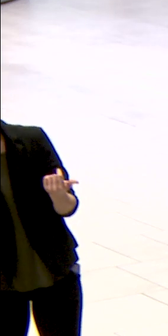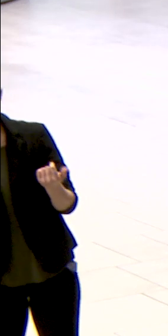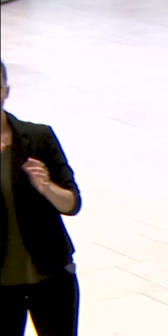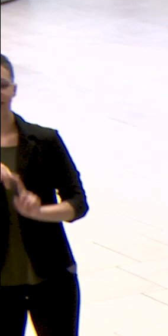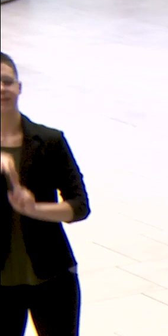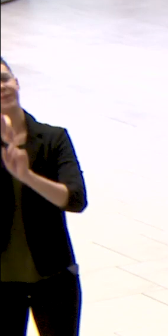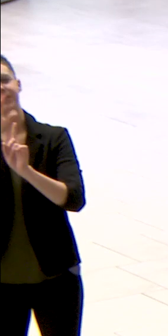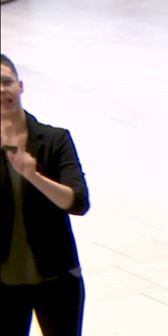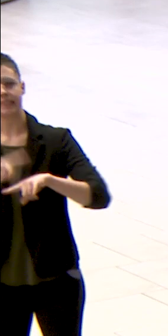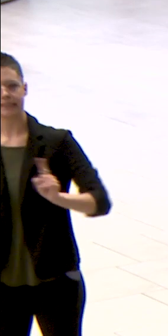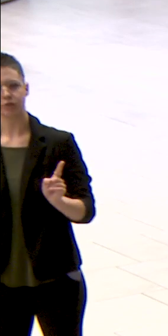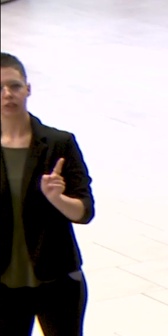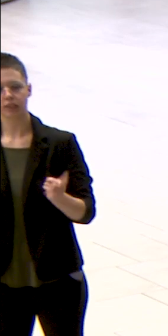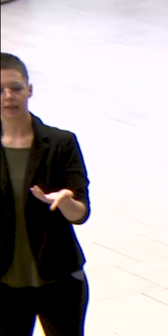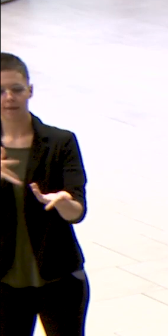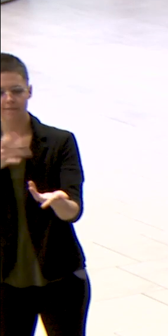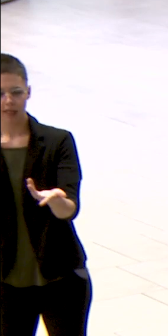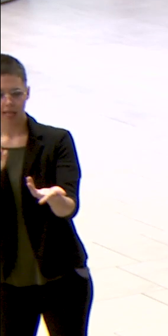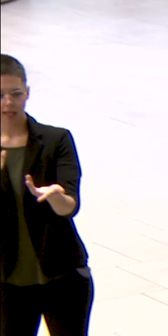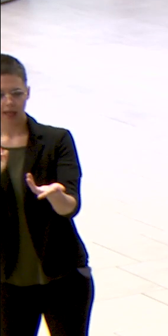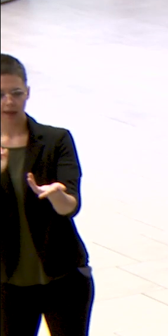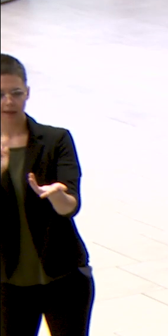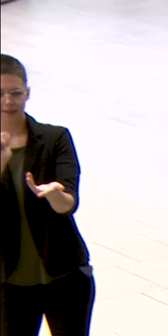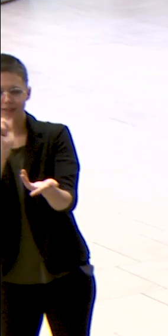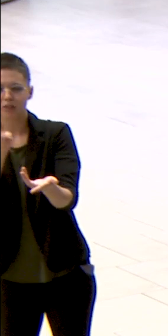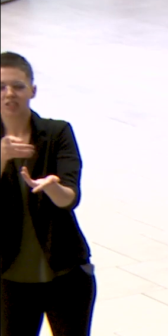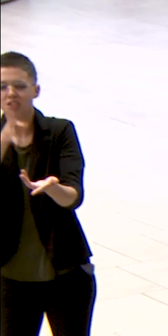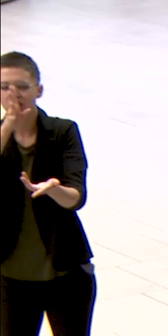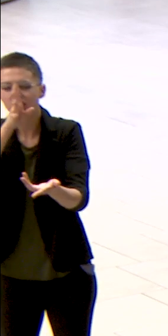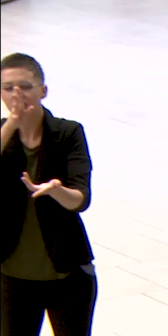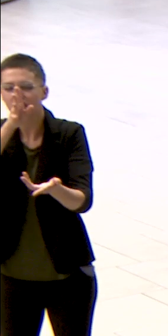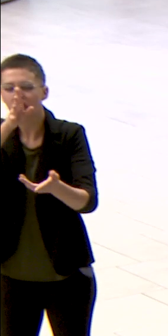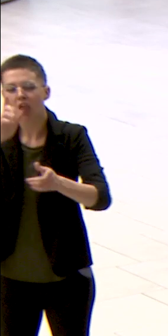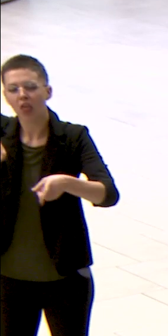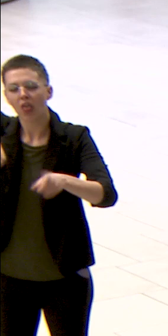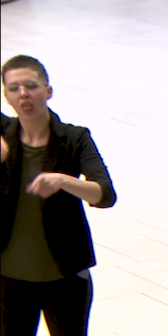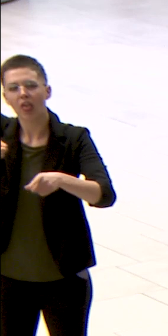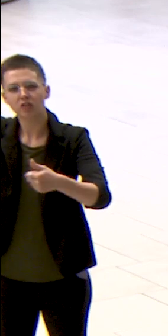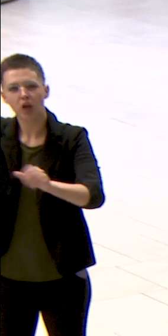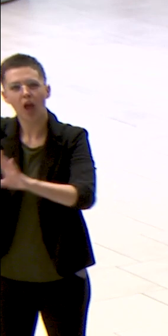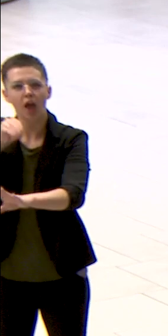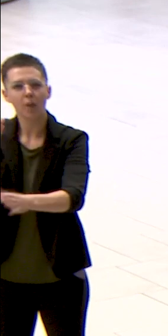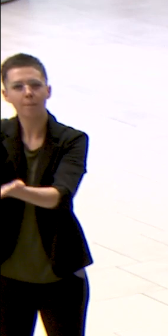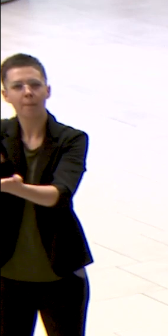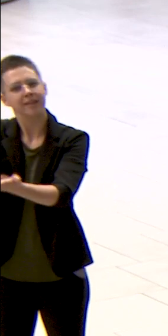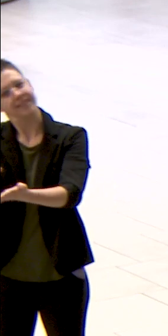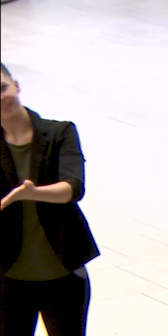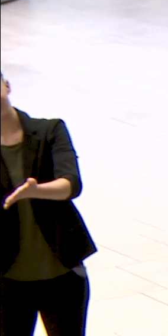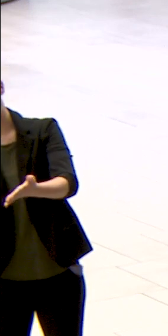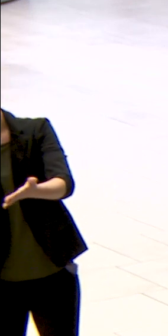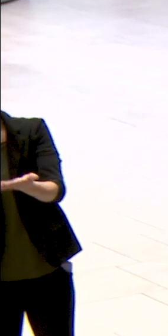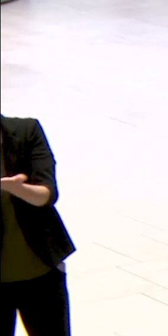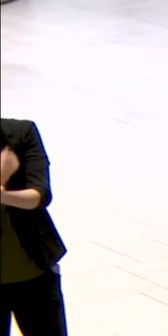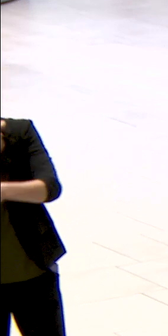that makes the difference of feeling like they're not just talking at you and trying to get into your pockets, but like, okay, they actually took the time